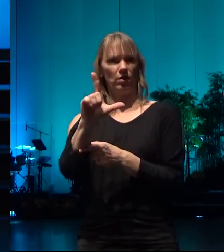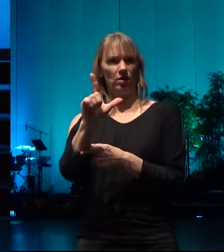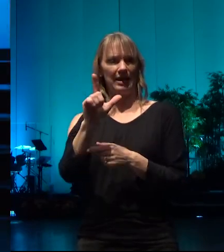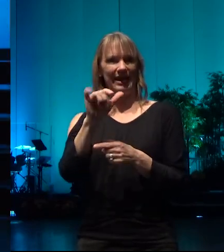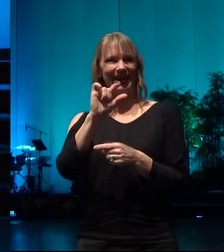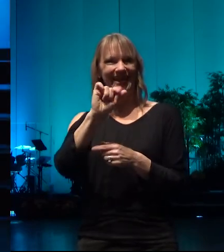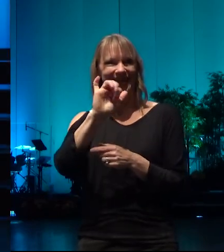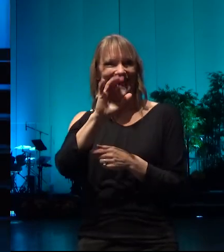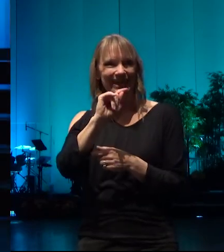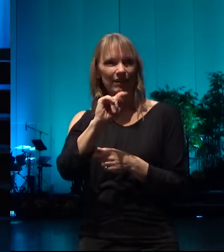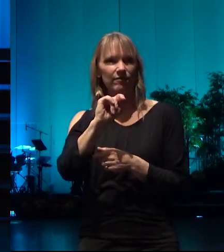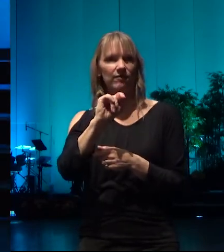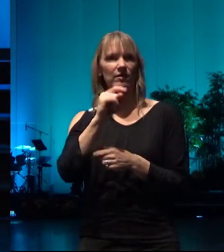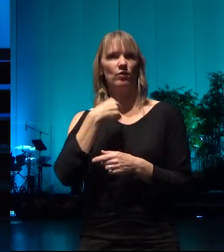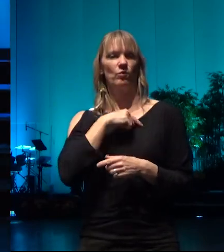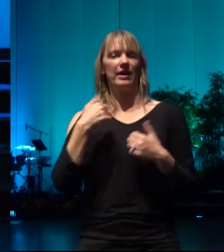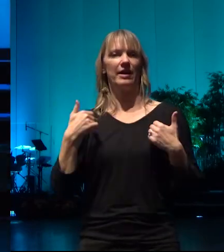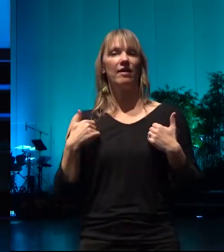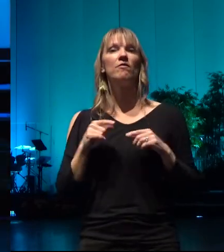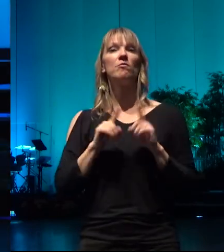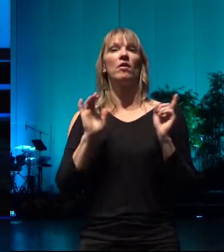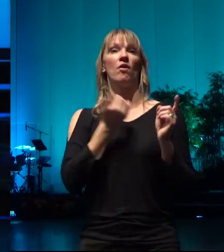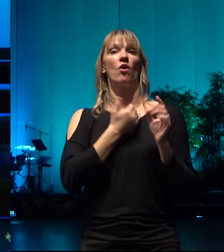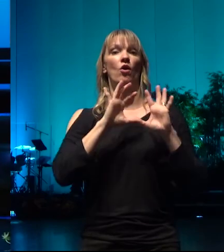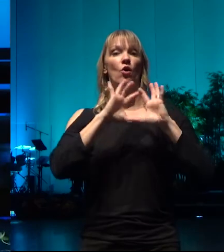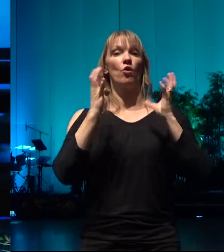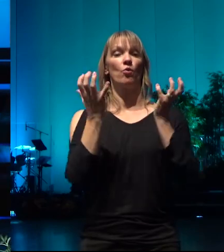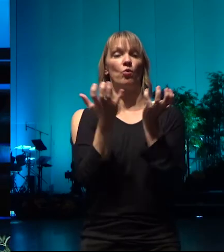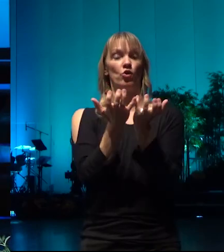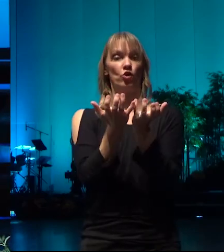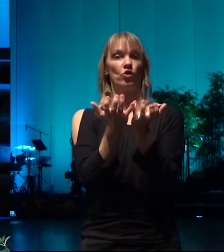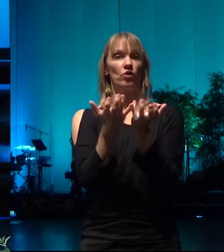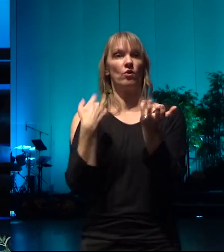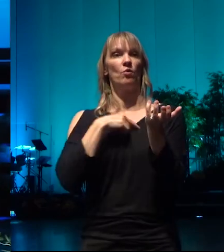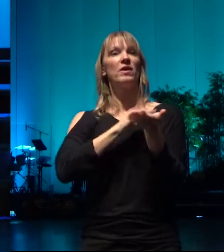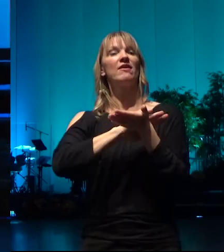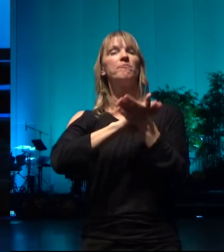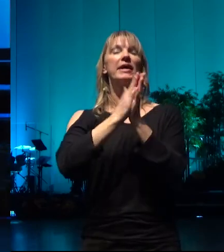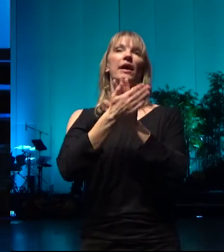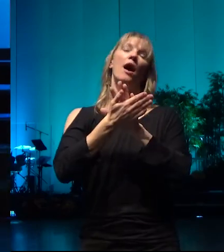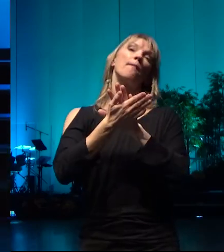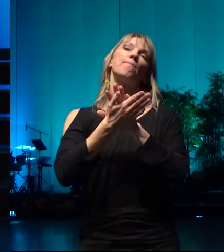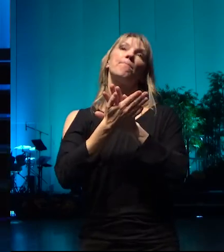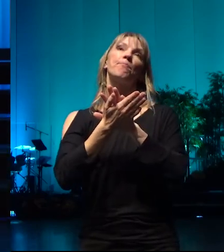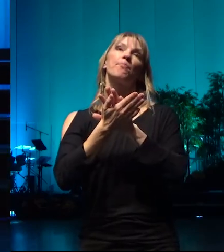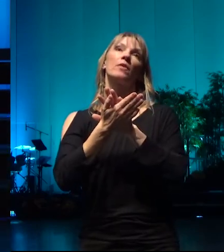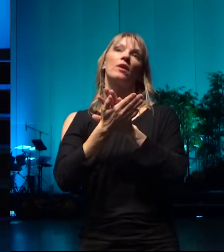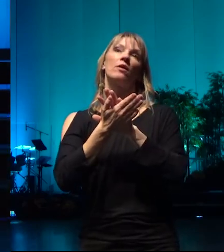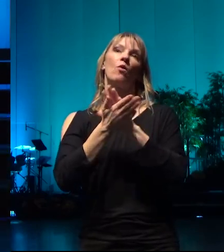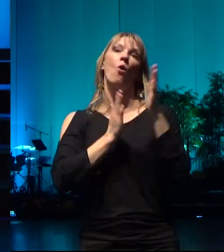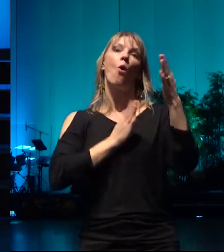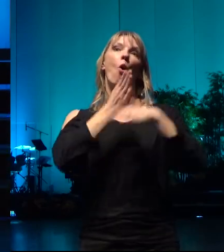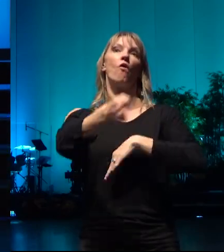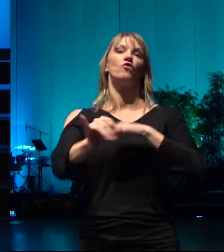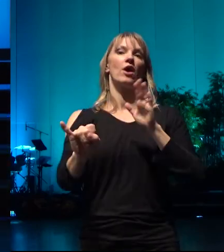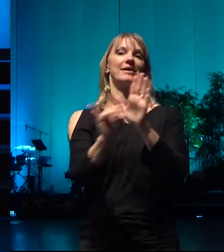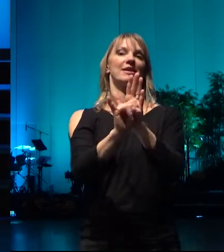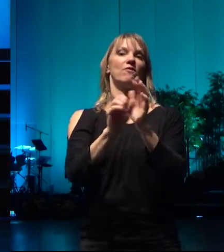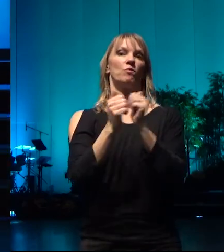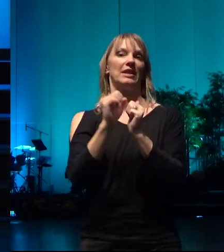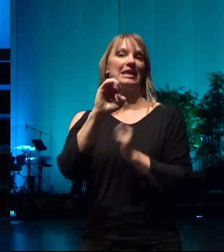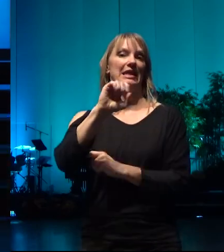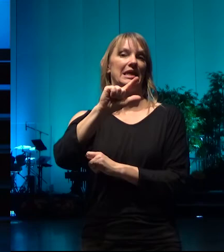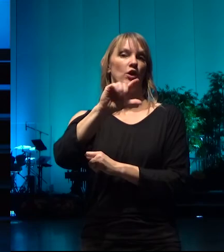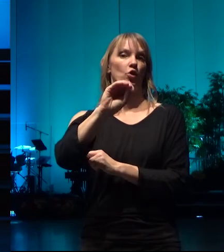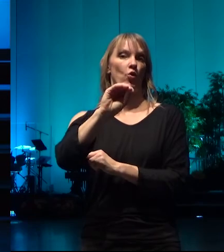a wonderful gift that we have. But what's happened in our world is that we've become over-identified with